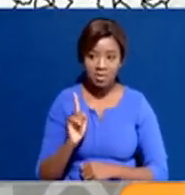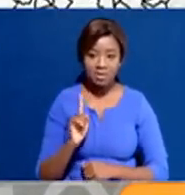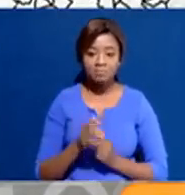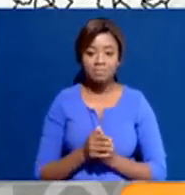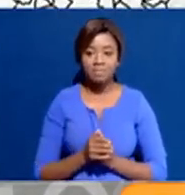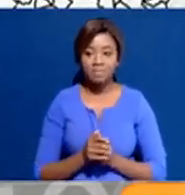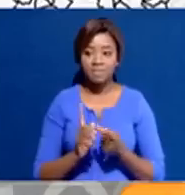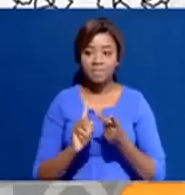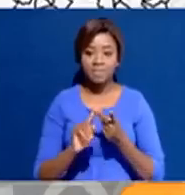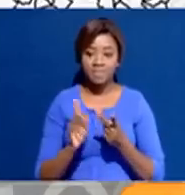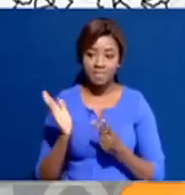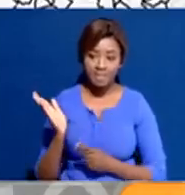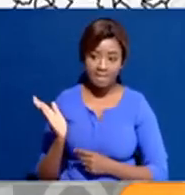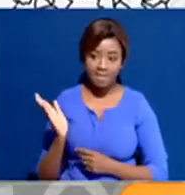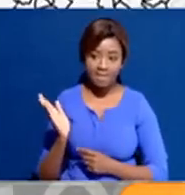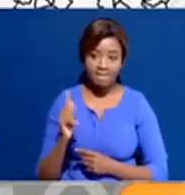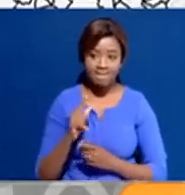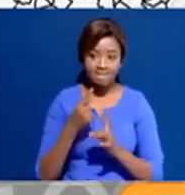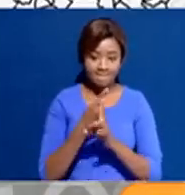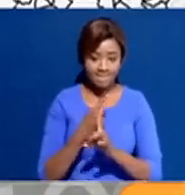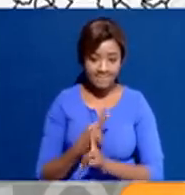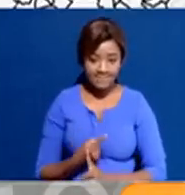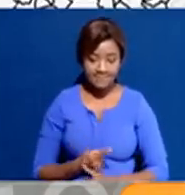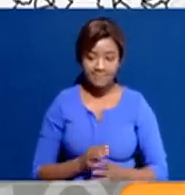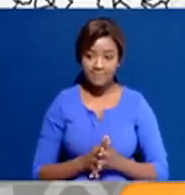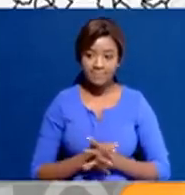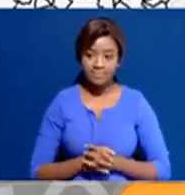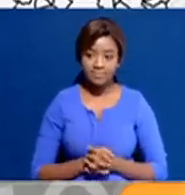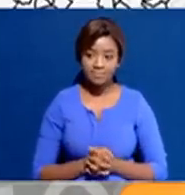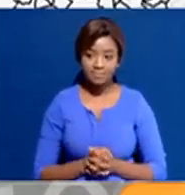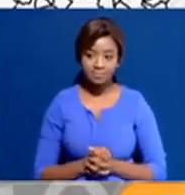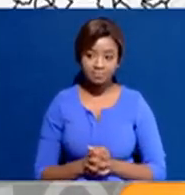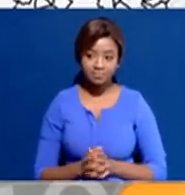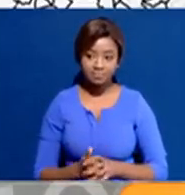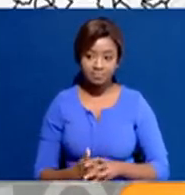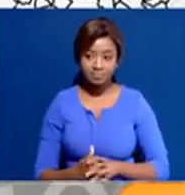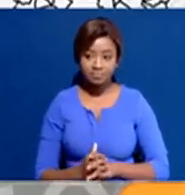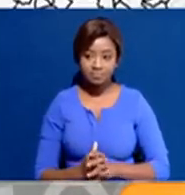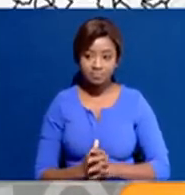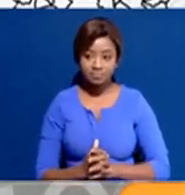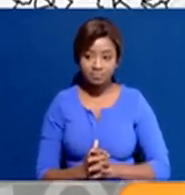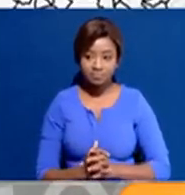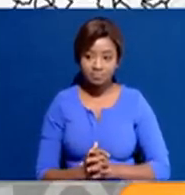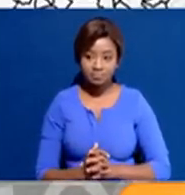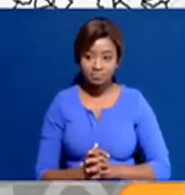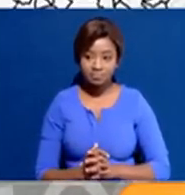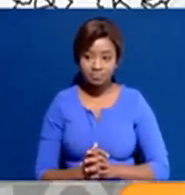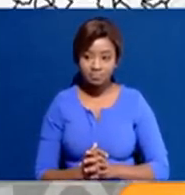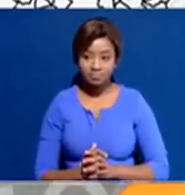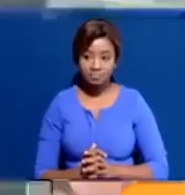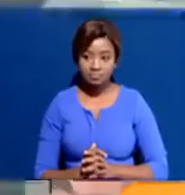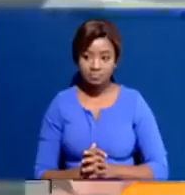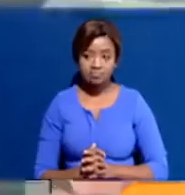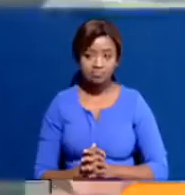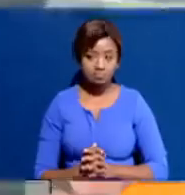bills, 3.7 trillion shillings as treasury bonds, and a pre-1997 government debt of 18 billion